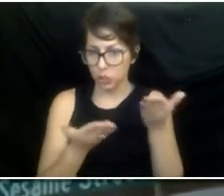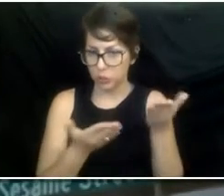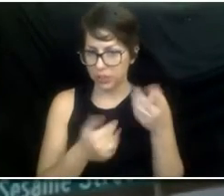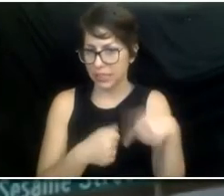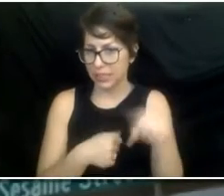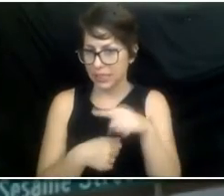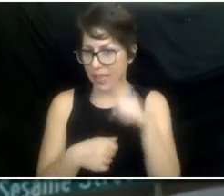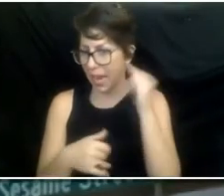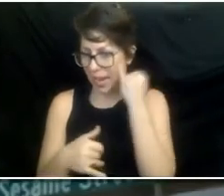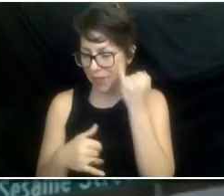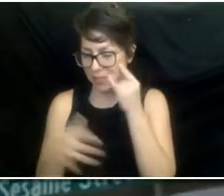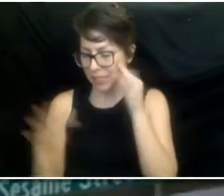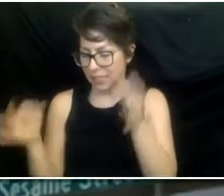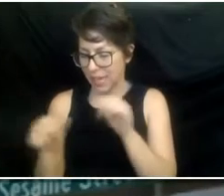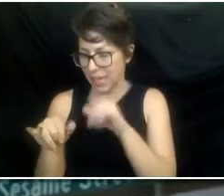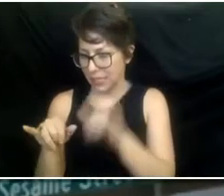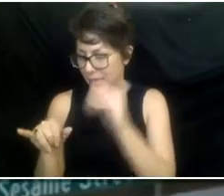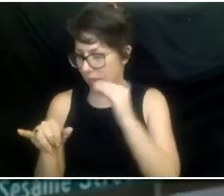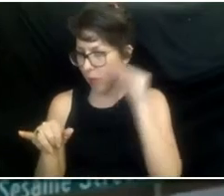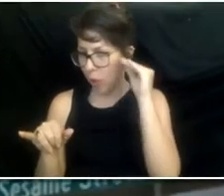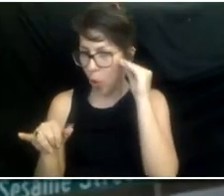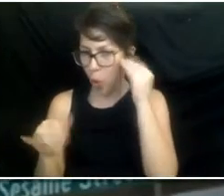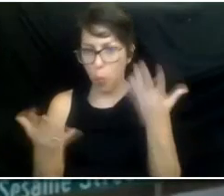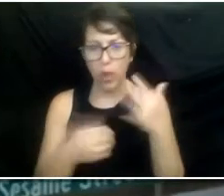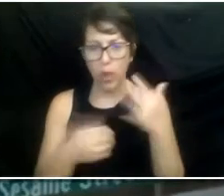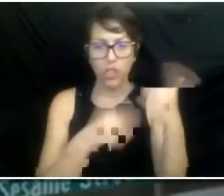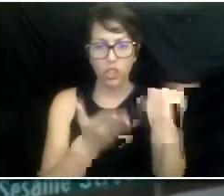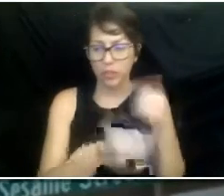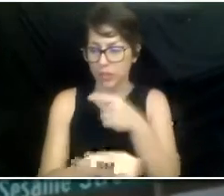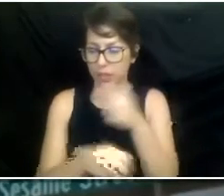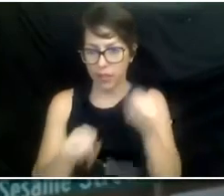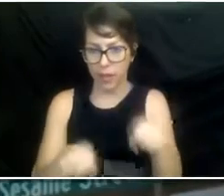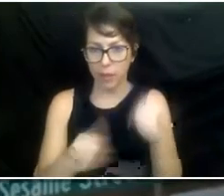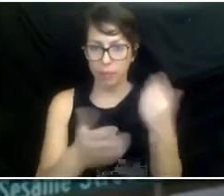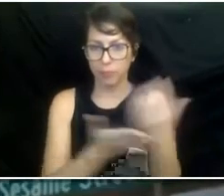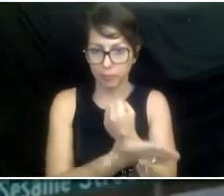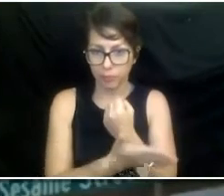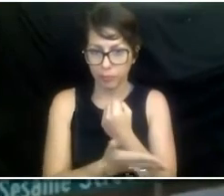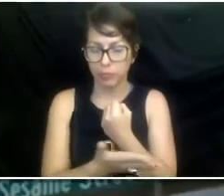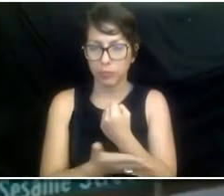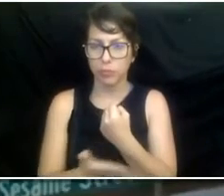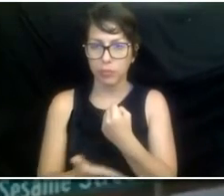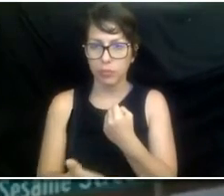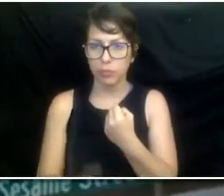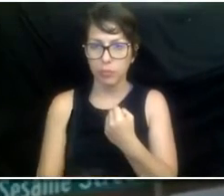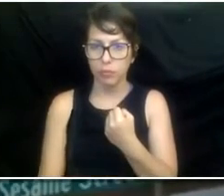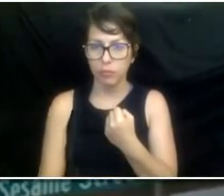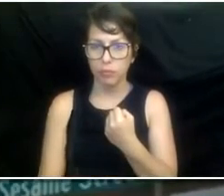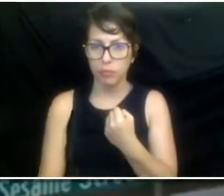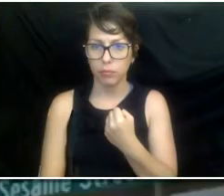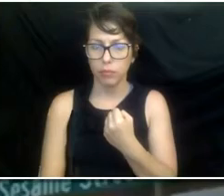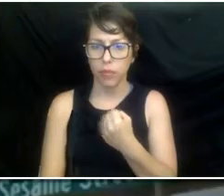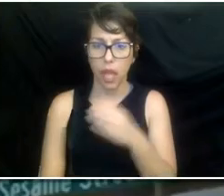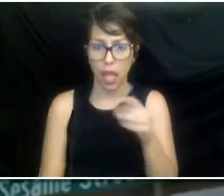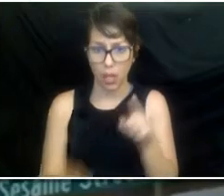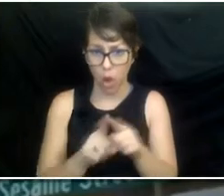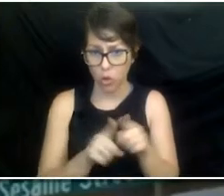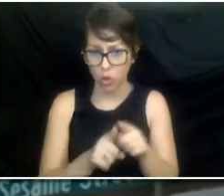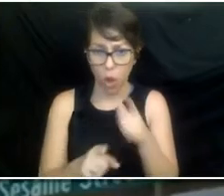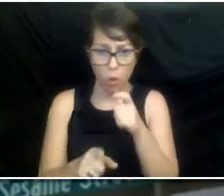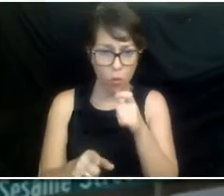thank the ASL interpreters I don't know if other people have been watching them um they're